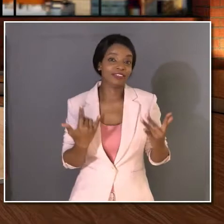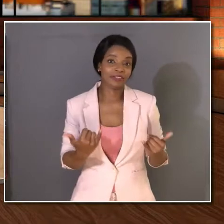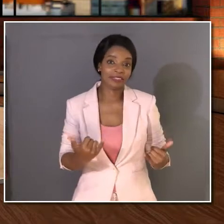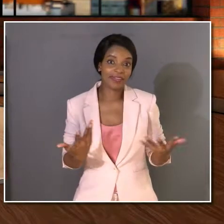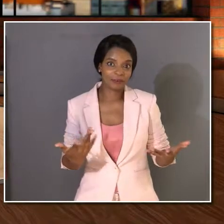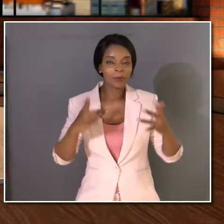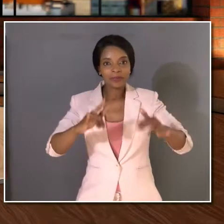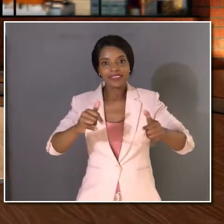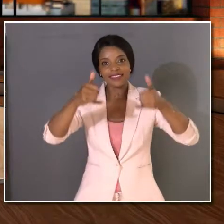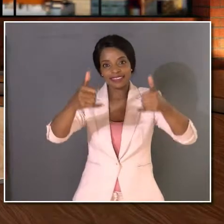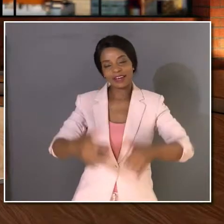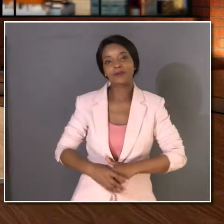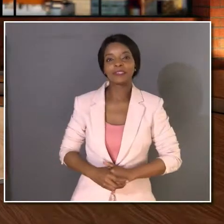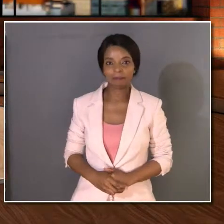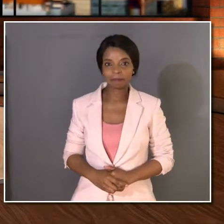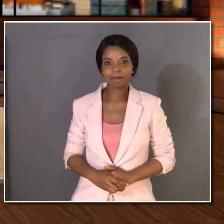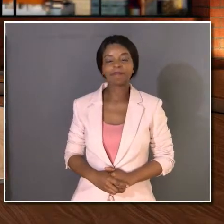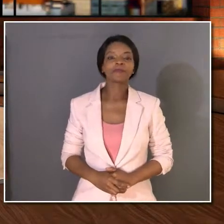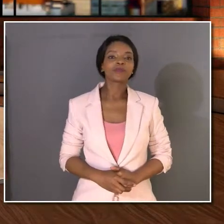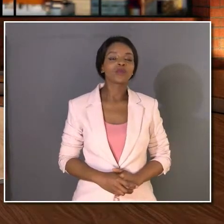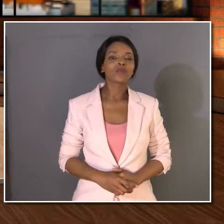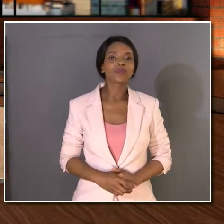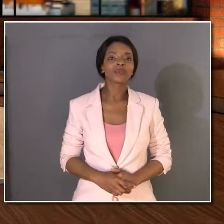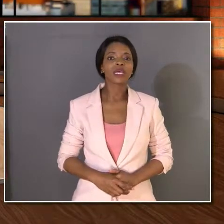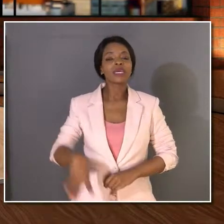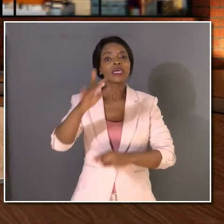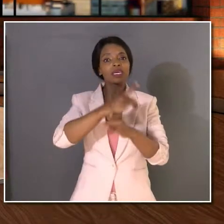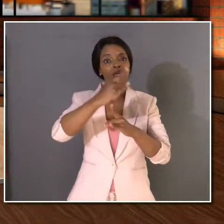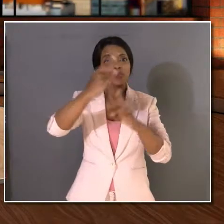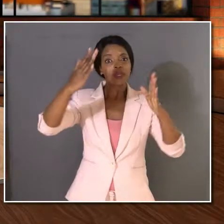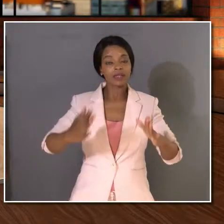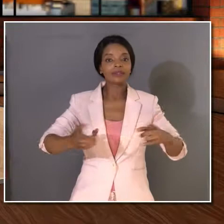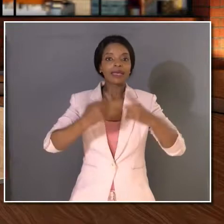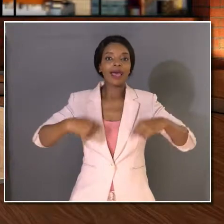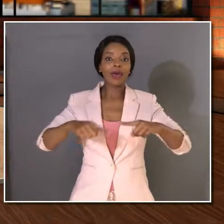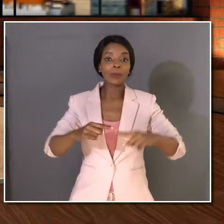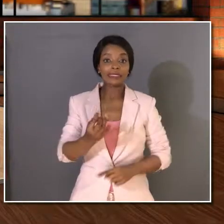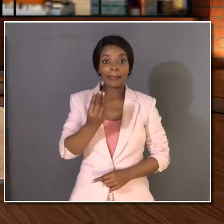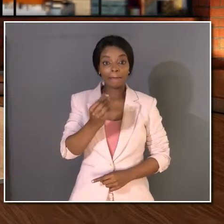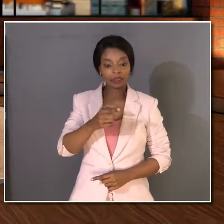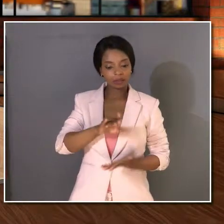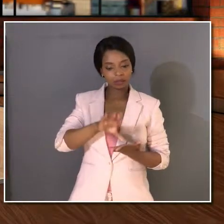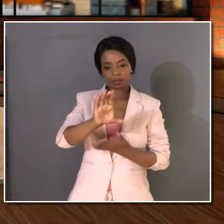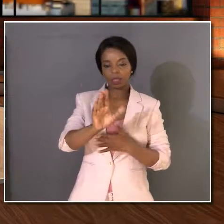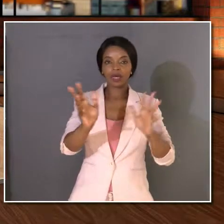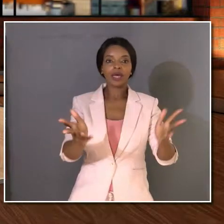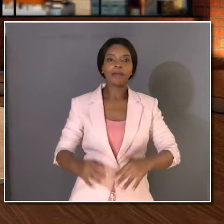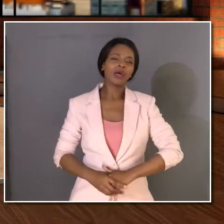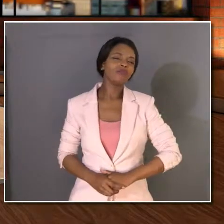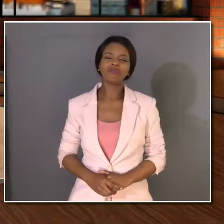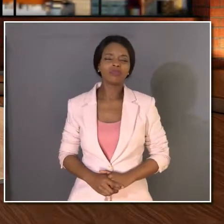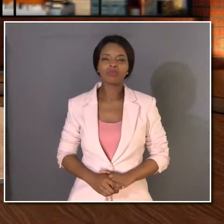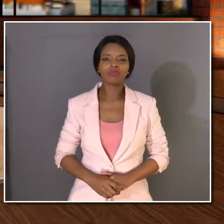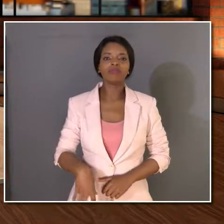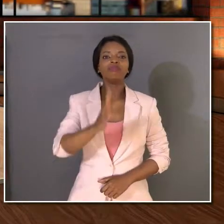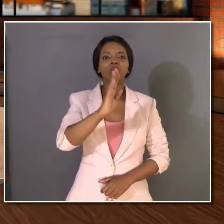Disability Empowerment Awards. Our winners do not only receive grant funding, but also additional business development support to the value